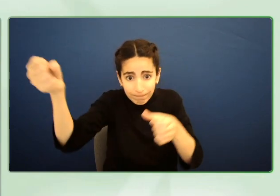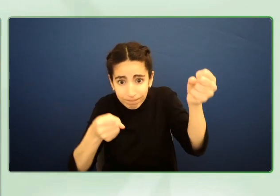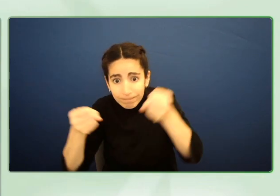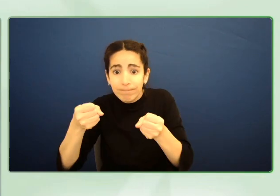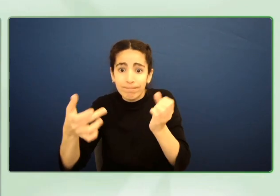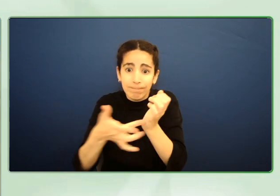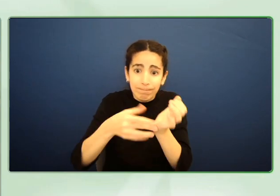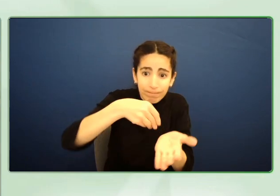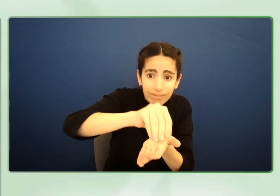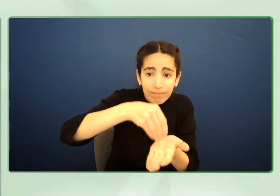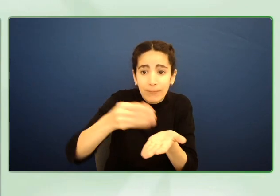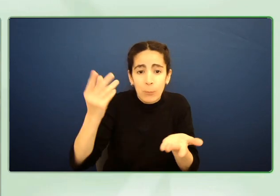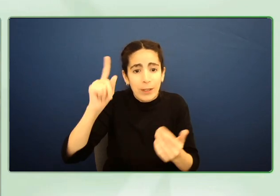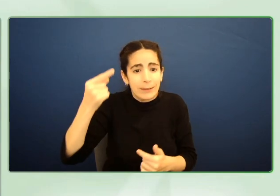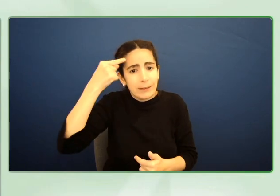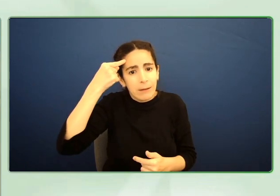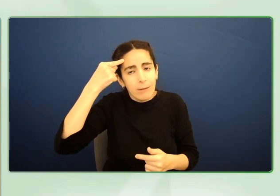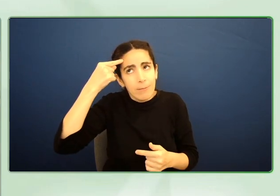seconds.